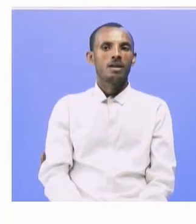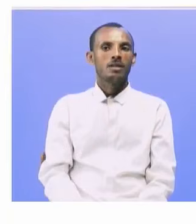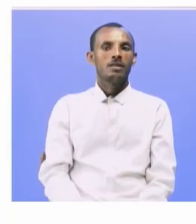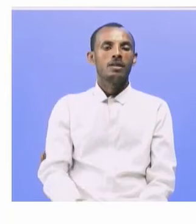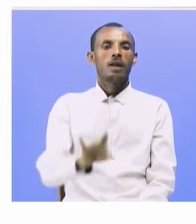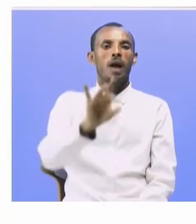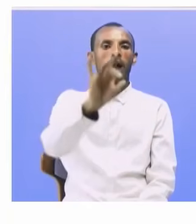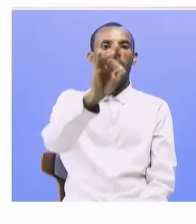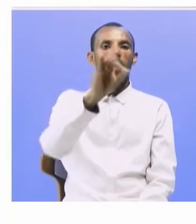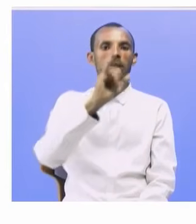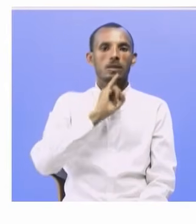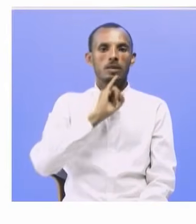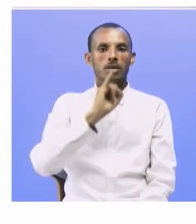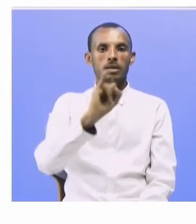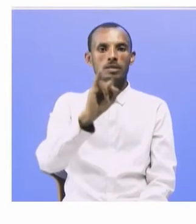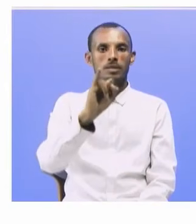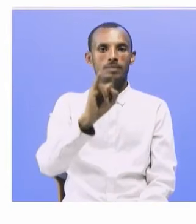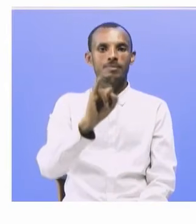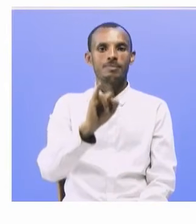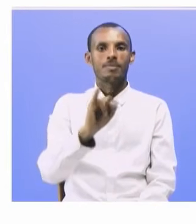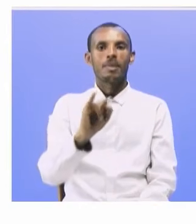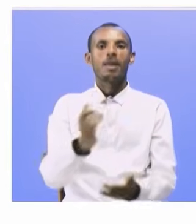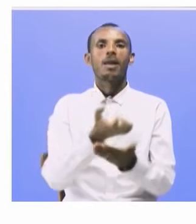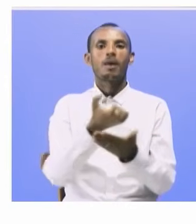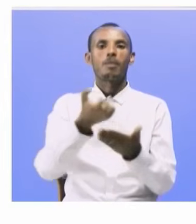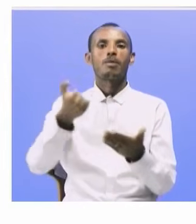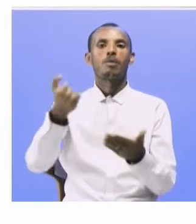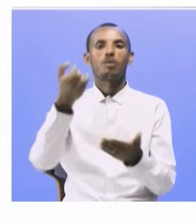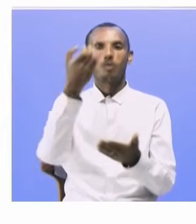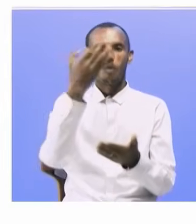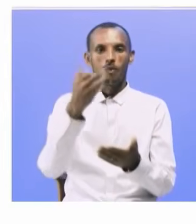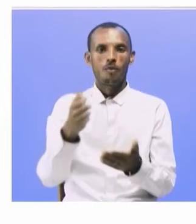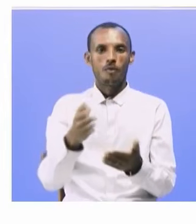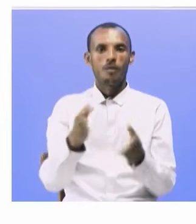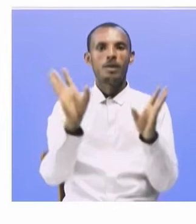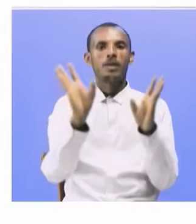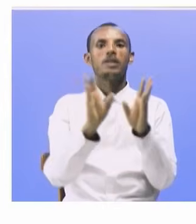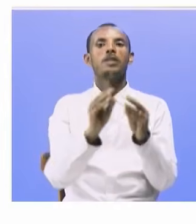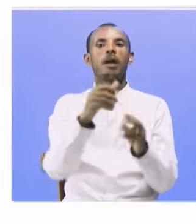8 is an element of set A.